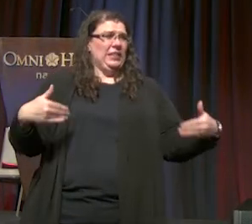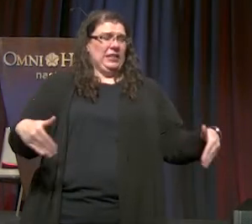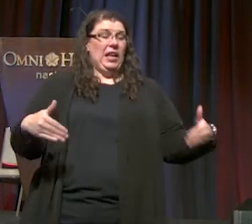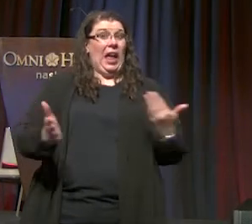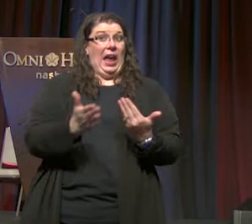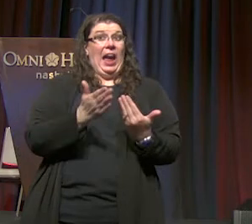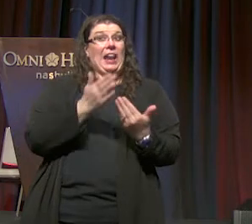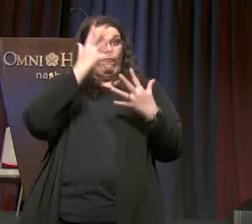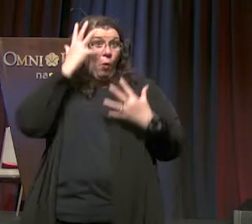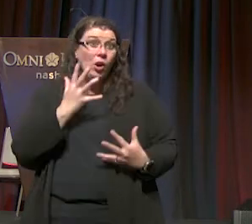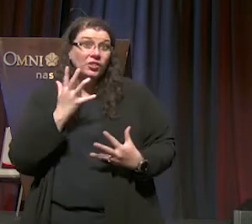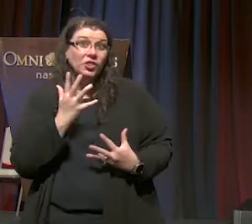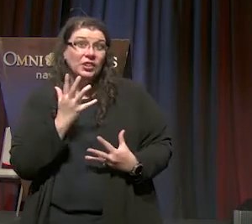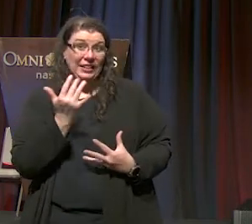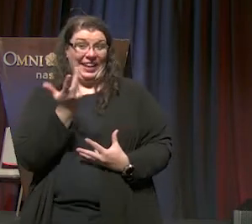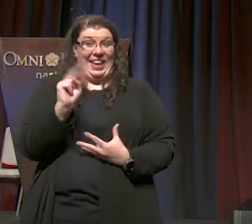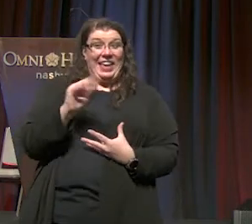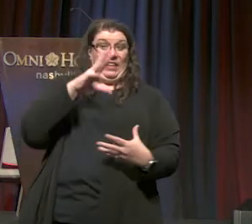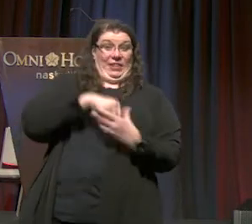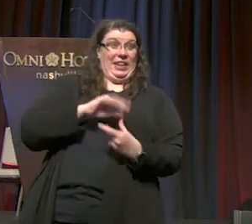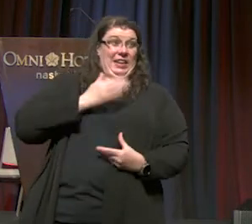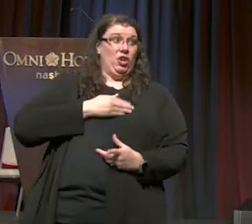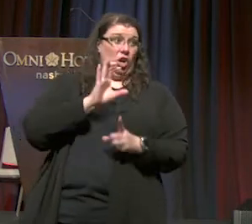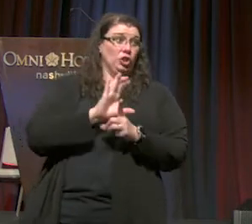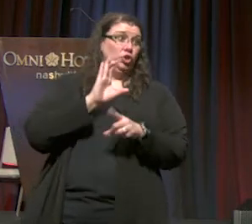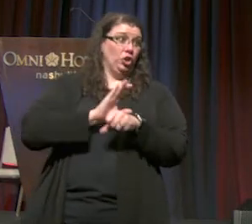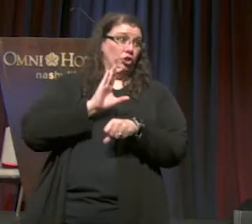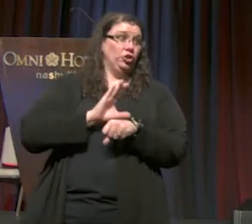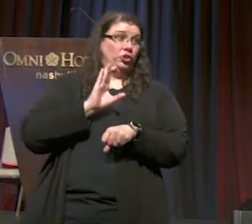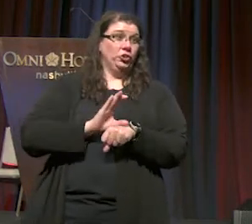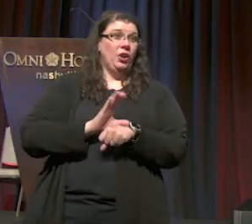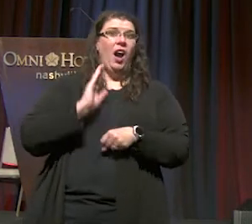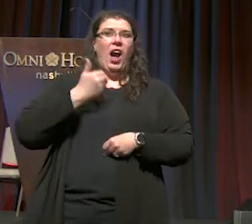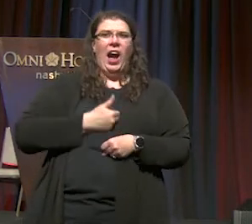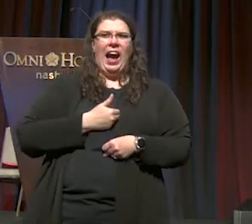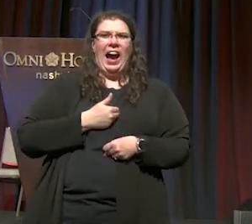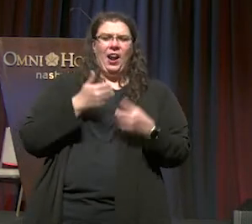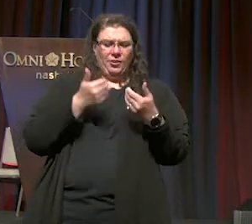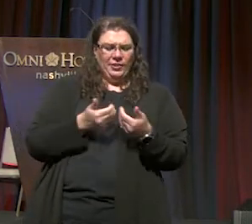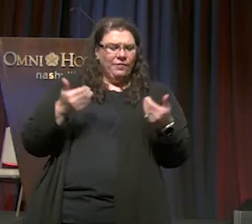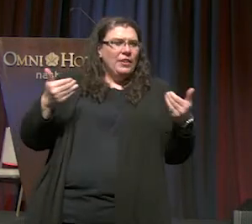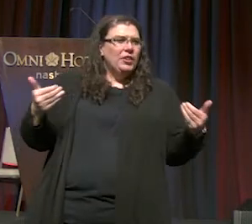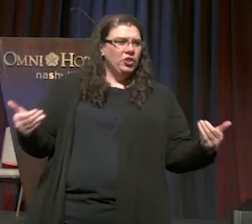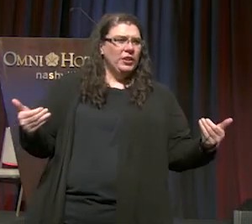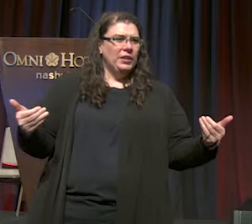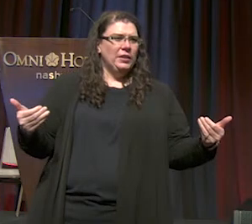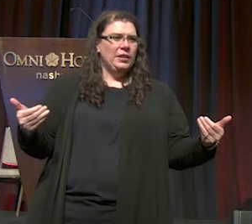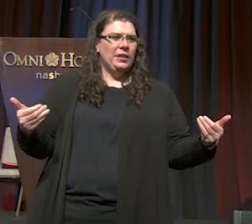our church, our division has wrought so much agony,